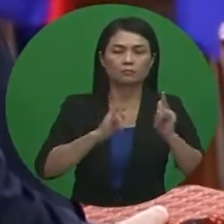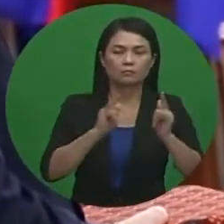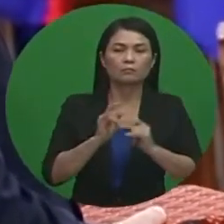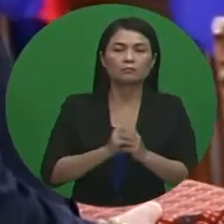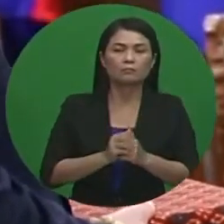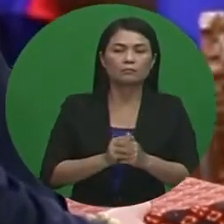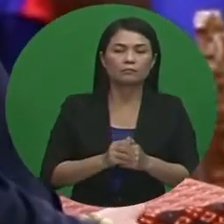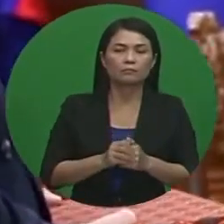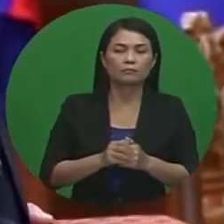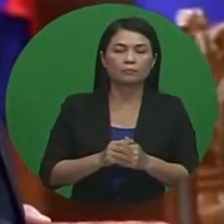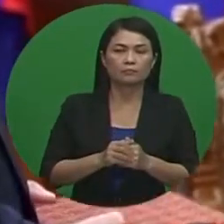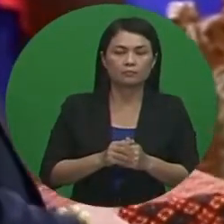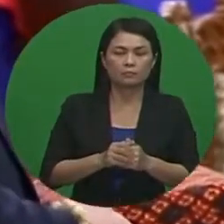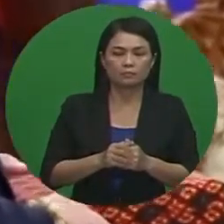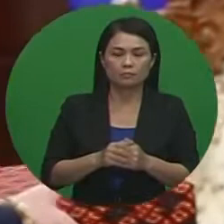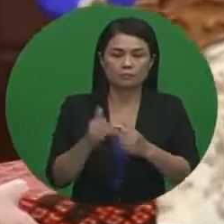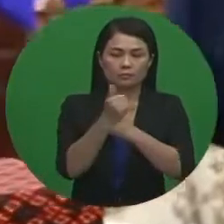Blockchain